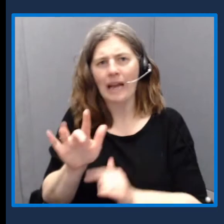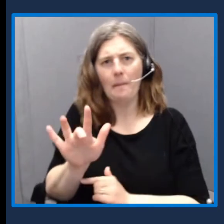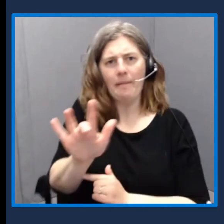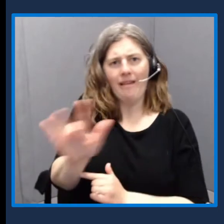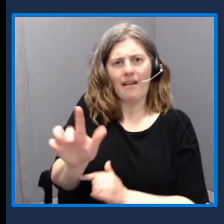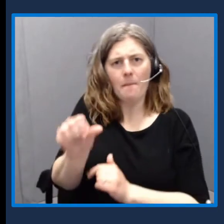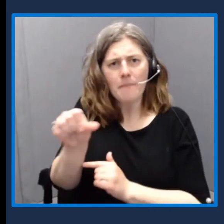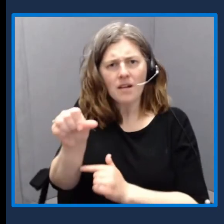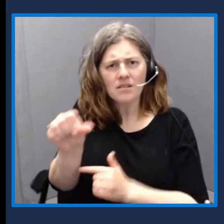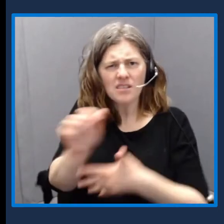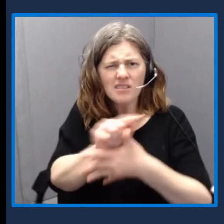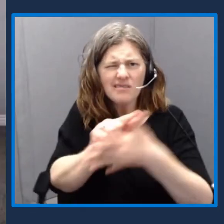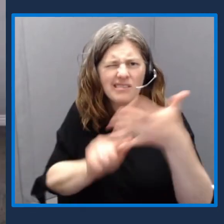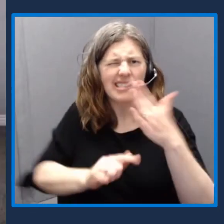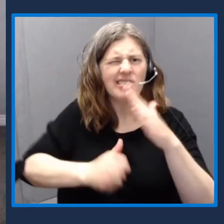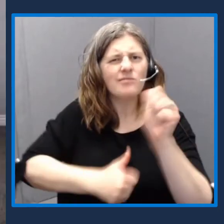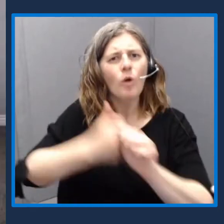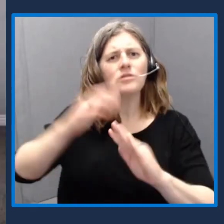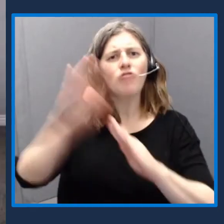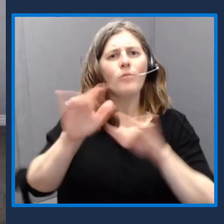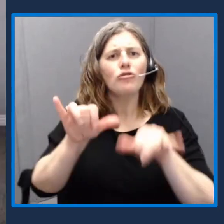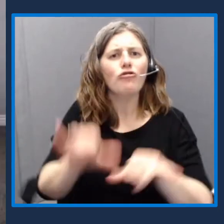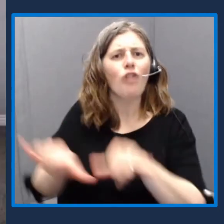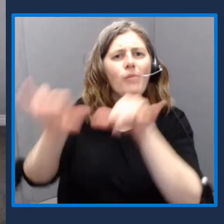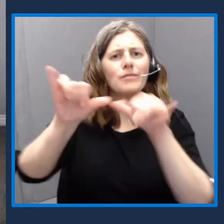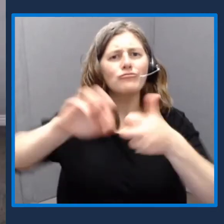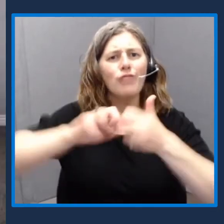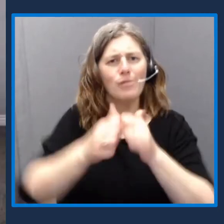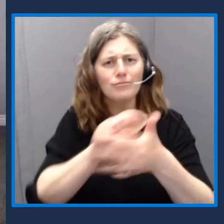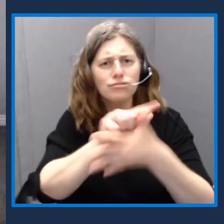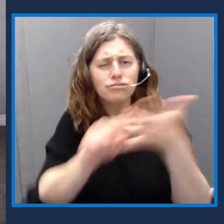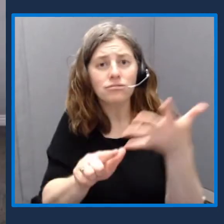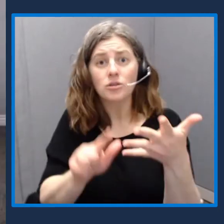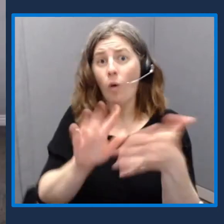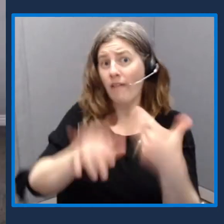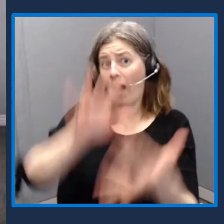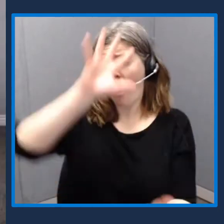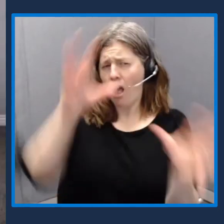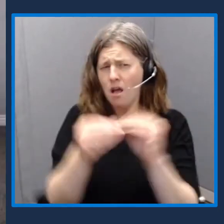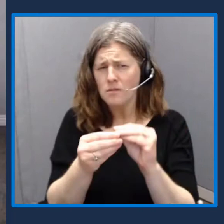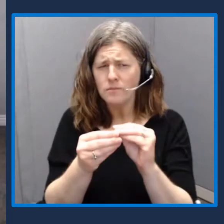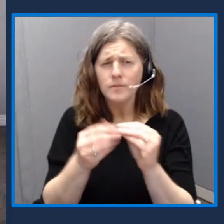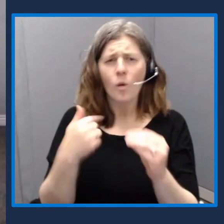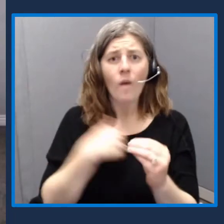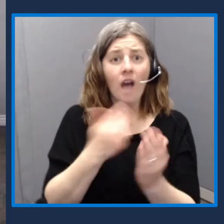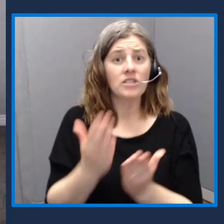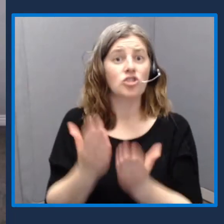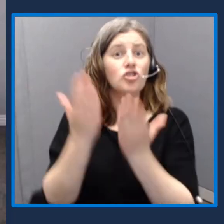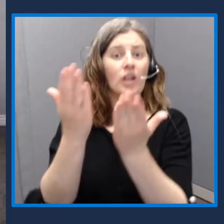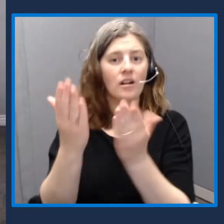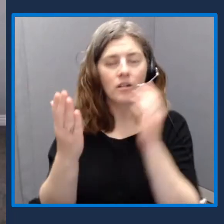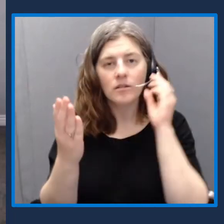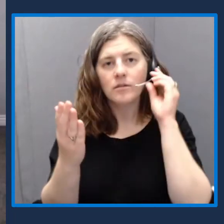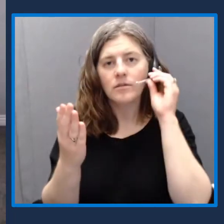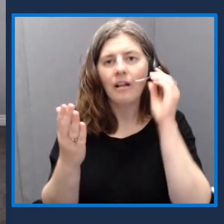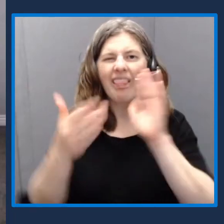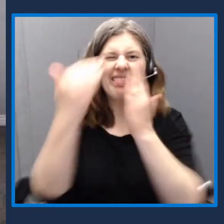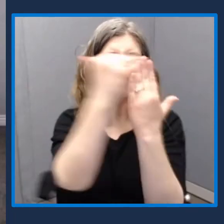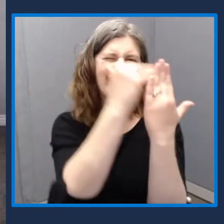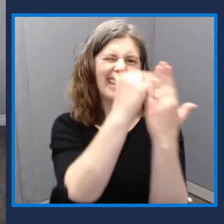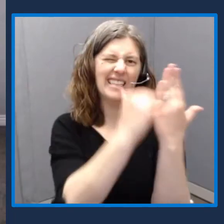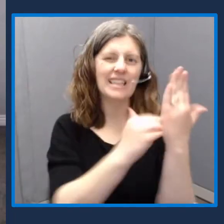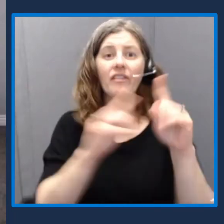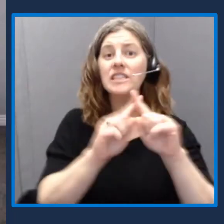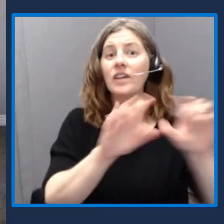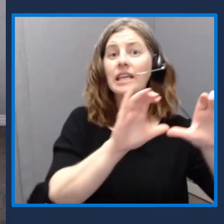top common problems. So putting this all together, we have a suggested list of the categories of